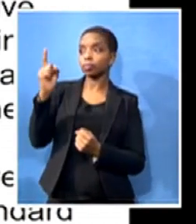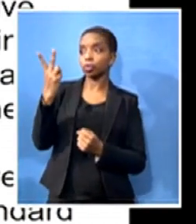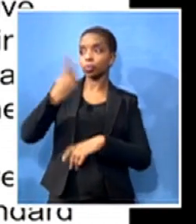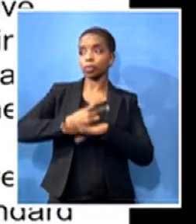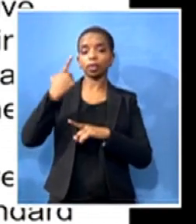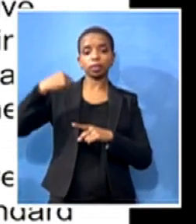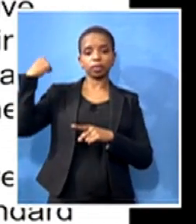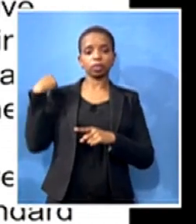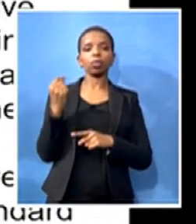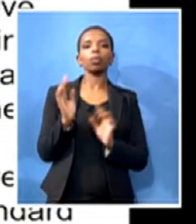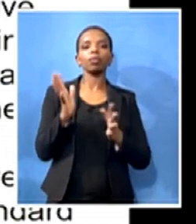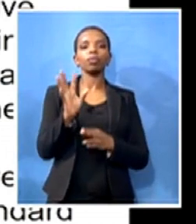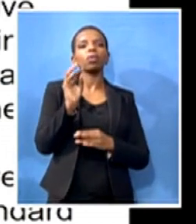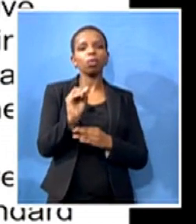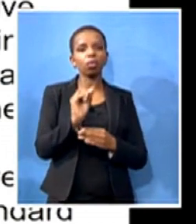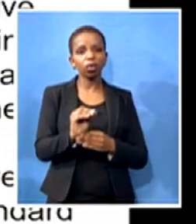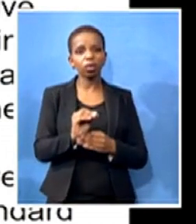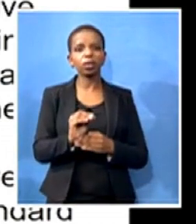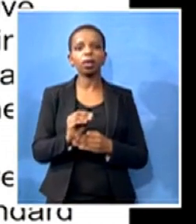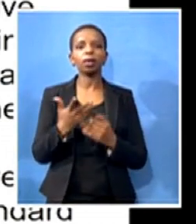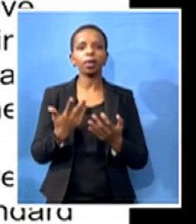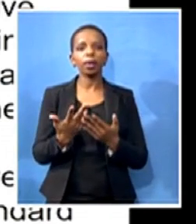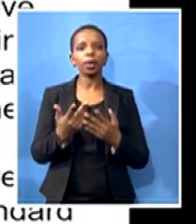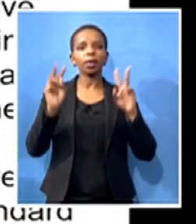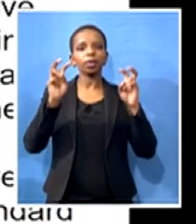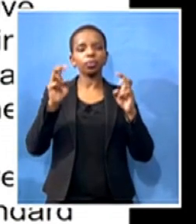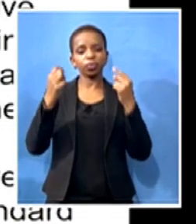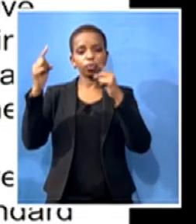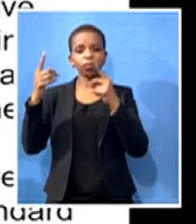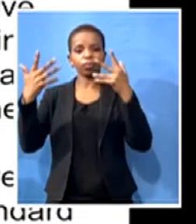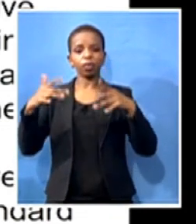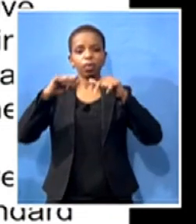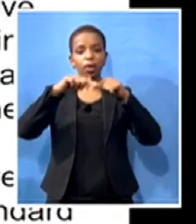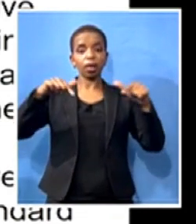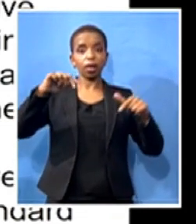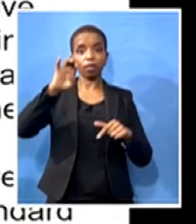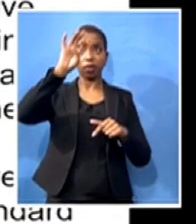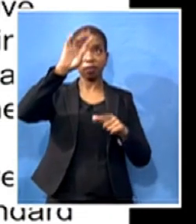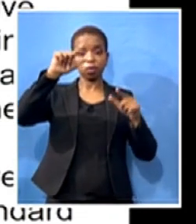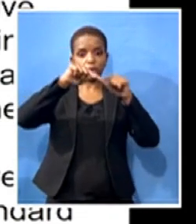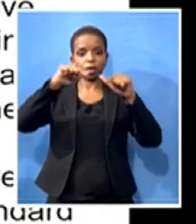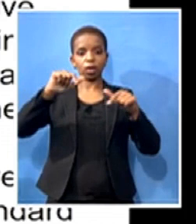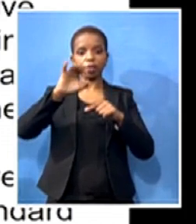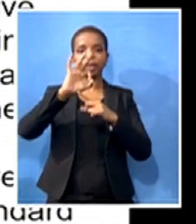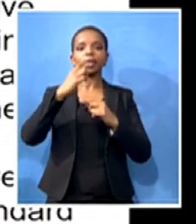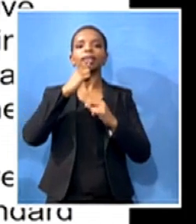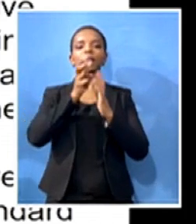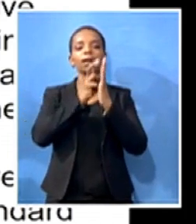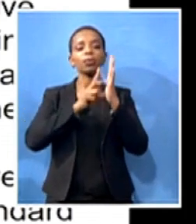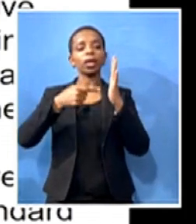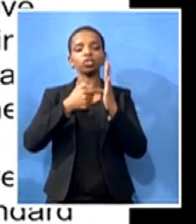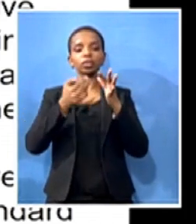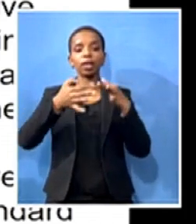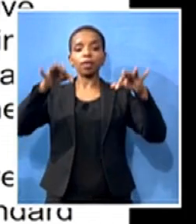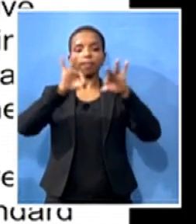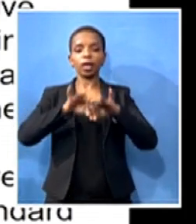levels 4 and 3 were declared invalid and unconstitutional because they were not rational. They